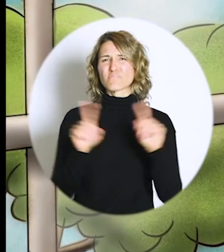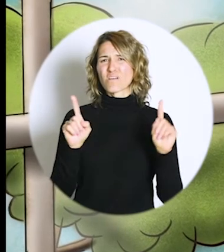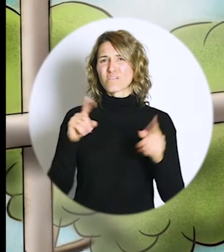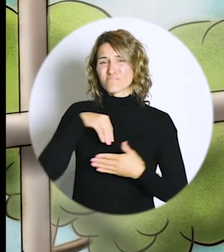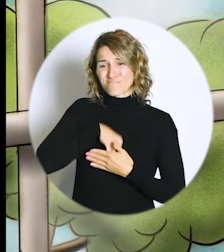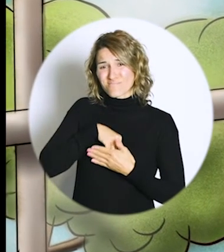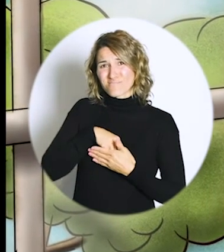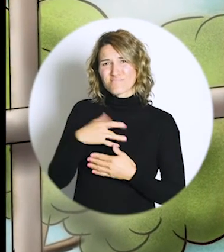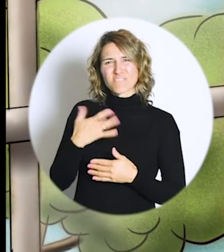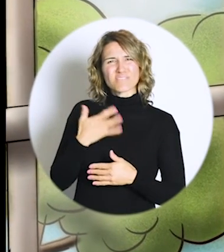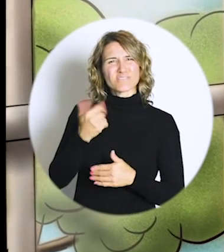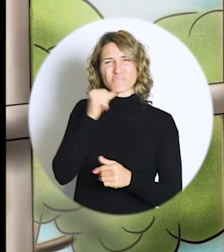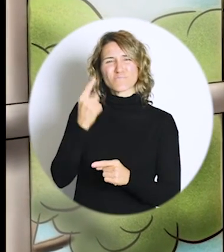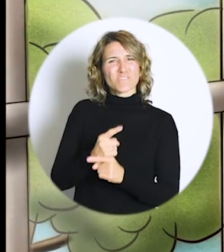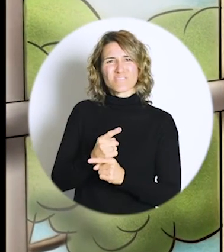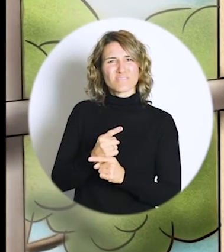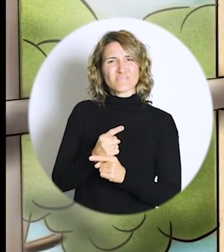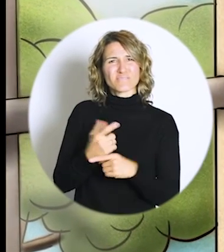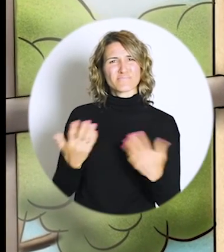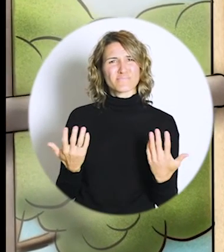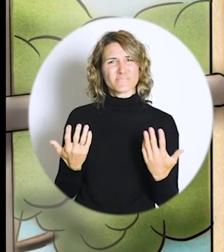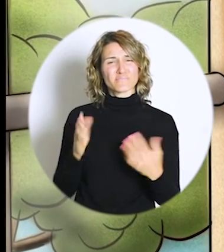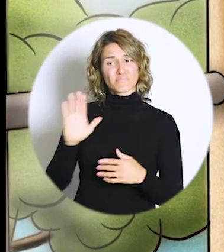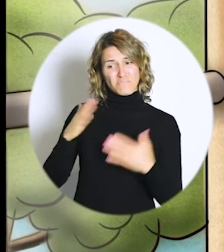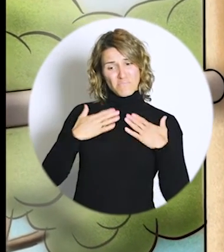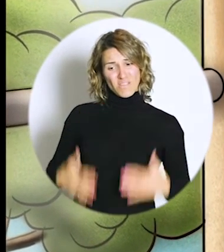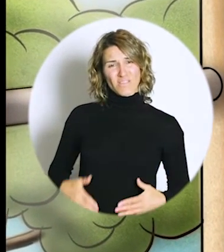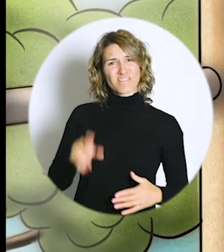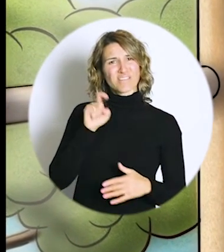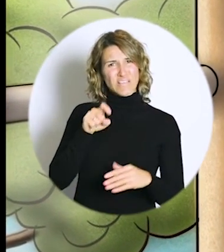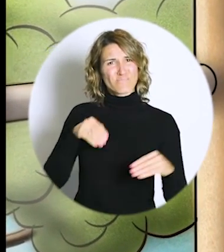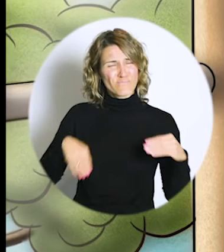Something didn't feel right to Rick. His body needed to move.